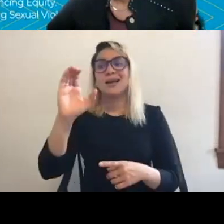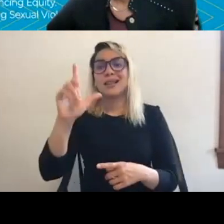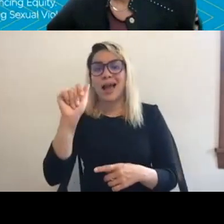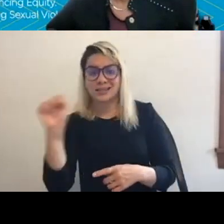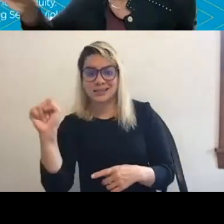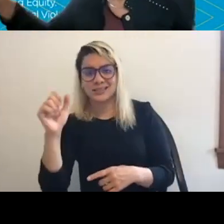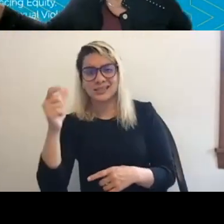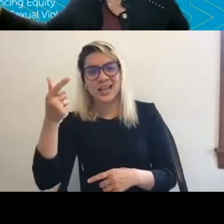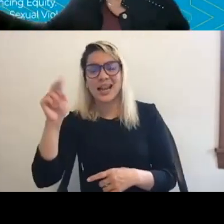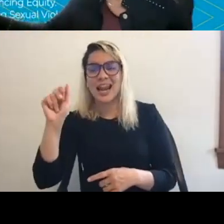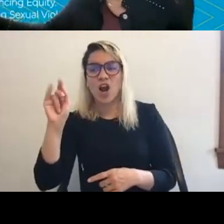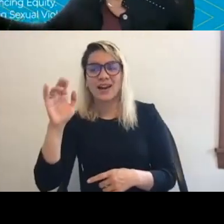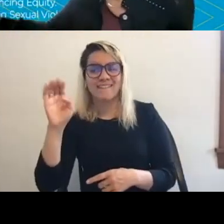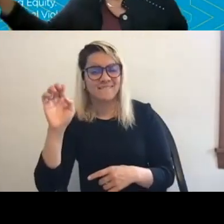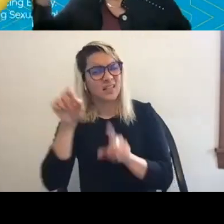RaceClass Narrative started in